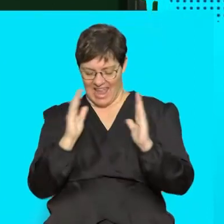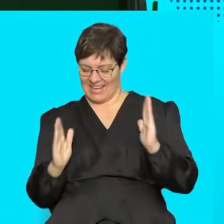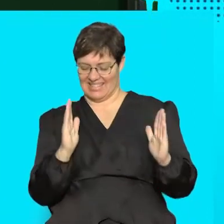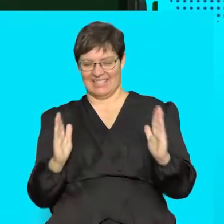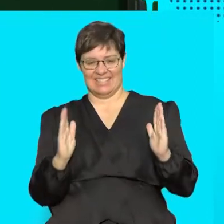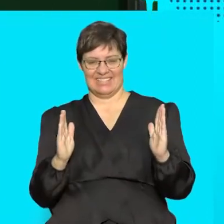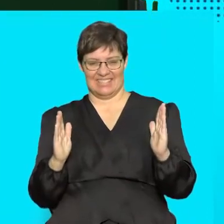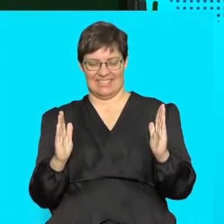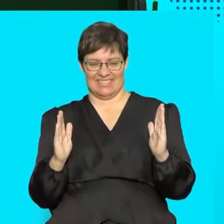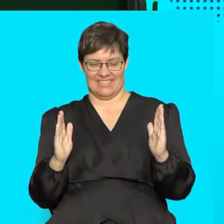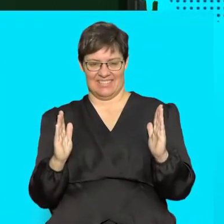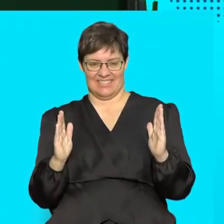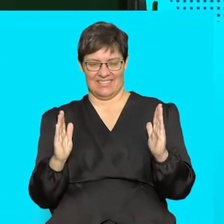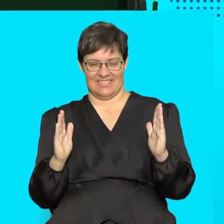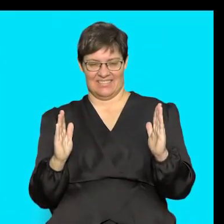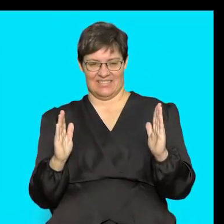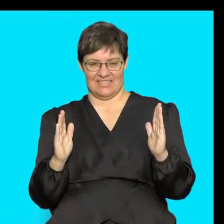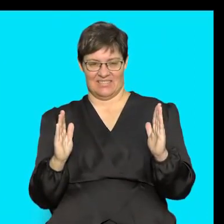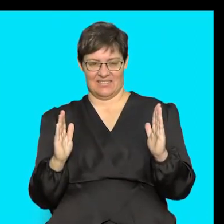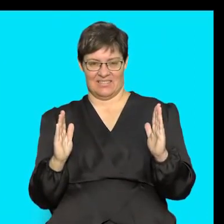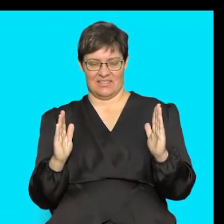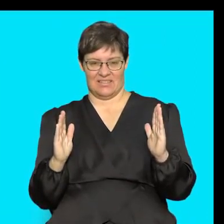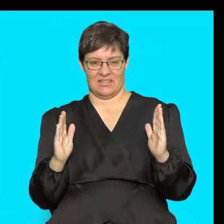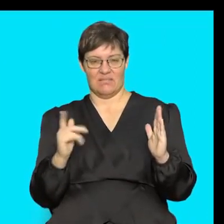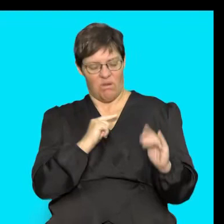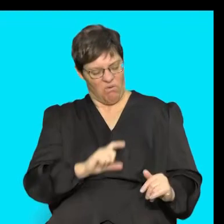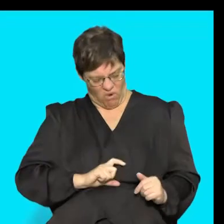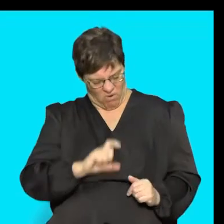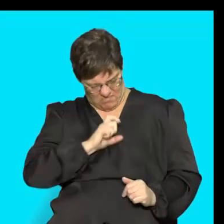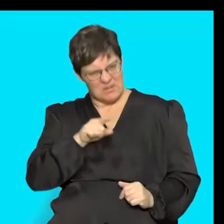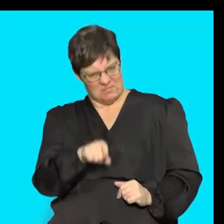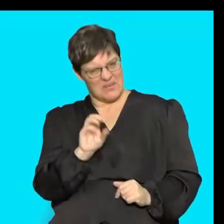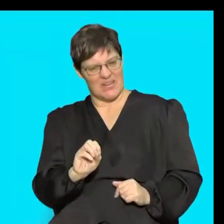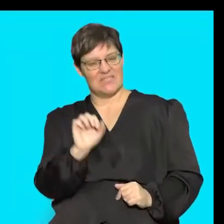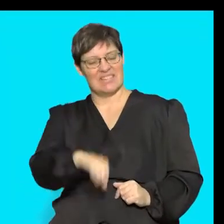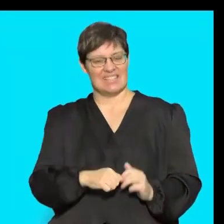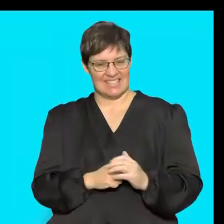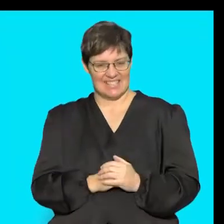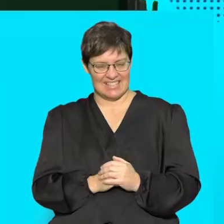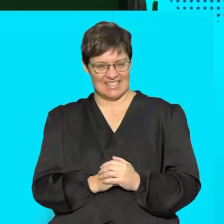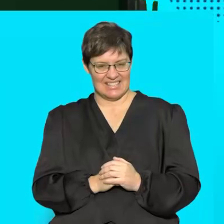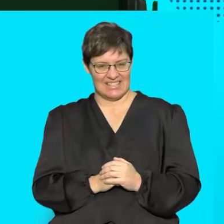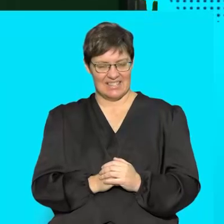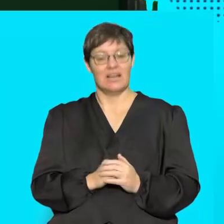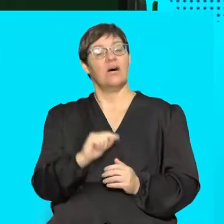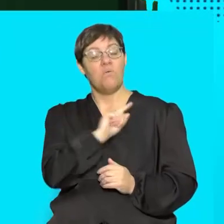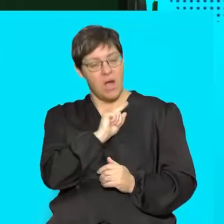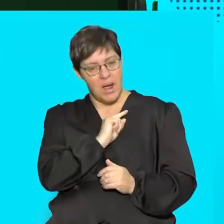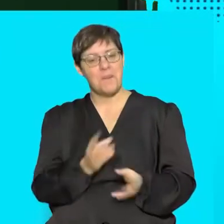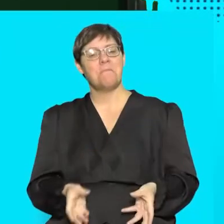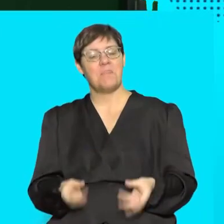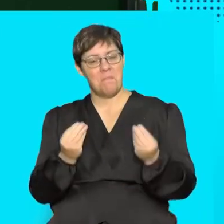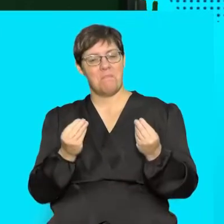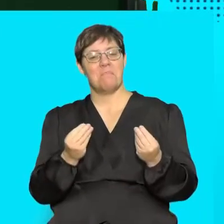we're interpolating that prediction. Confident about that prediction. That yes, if